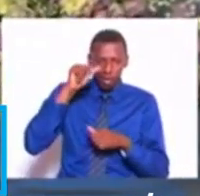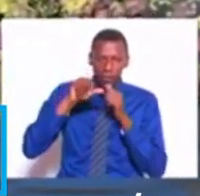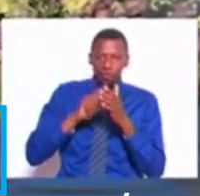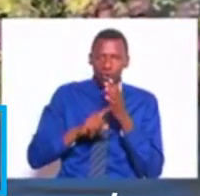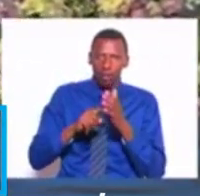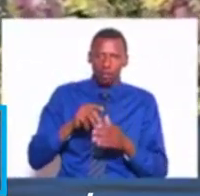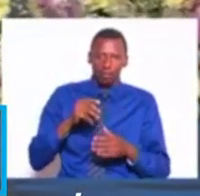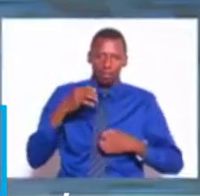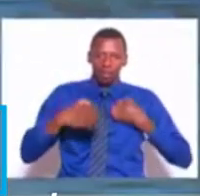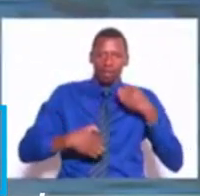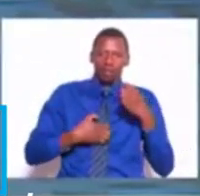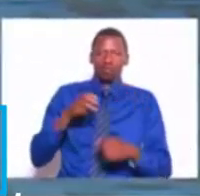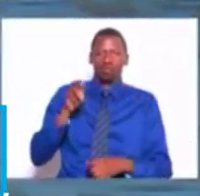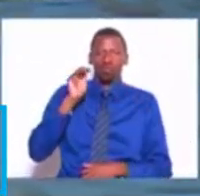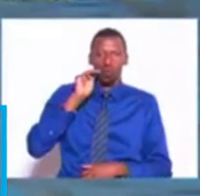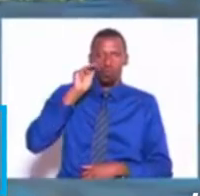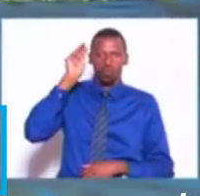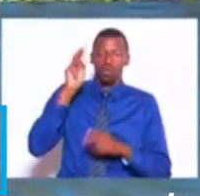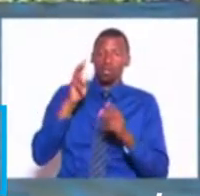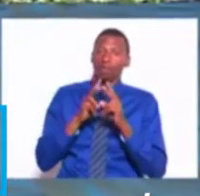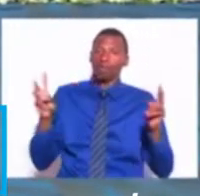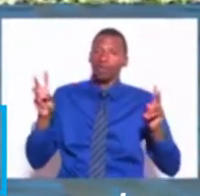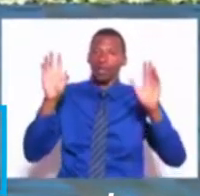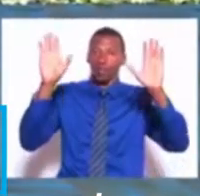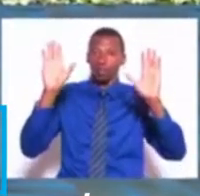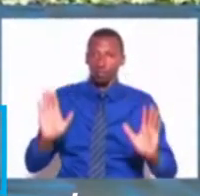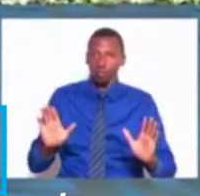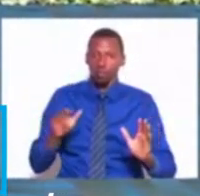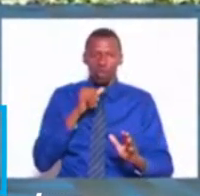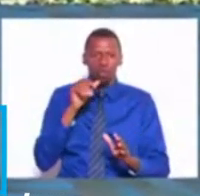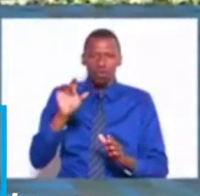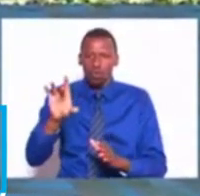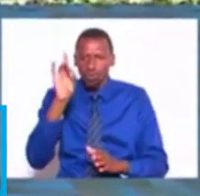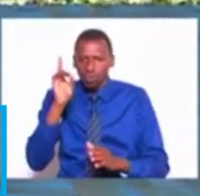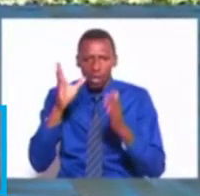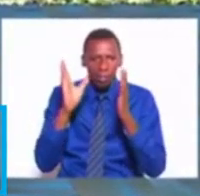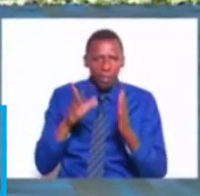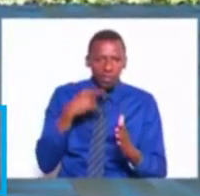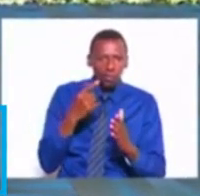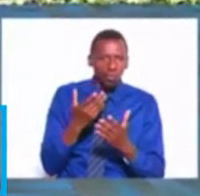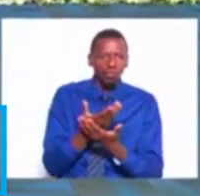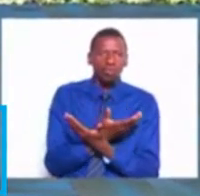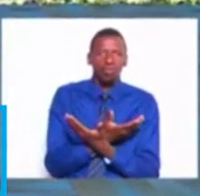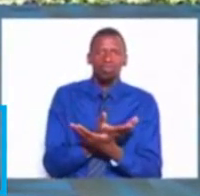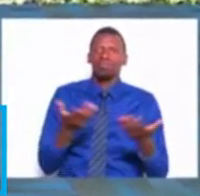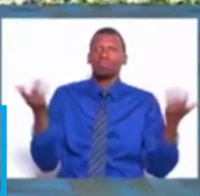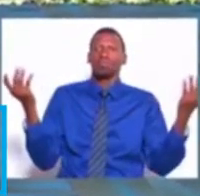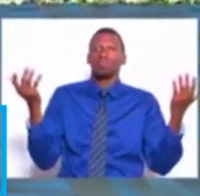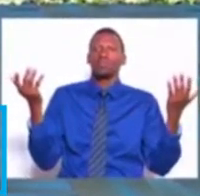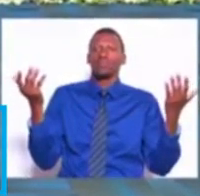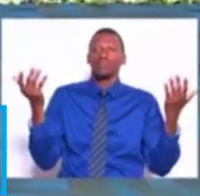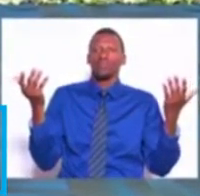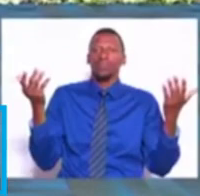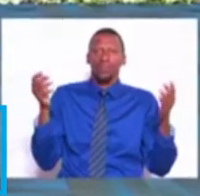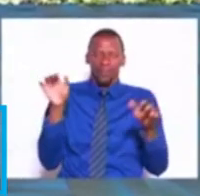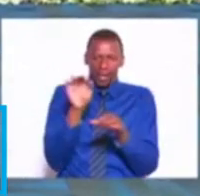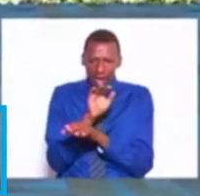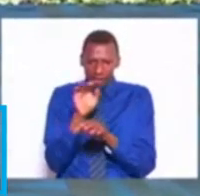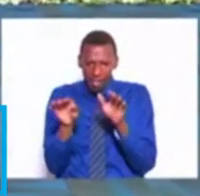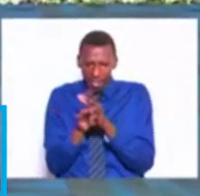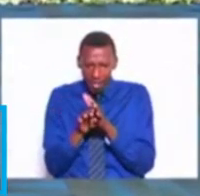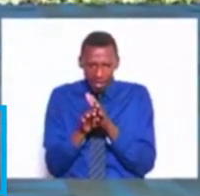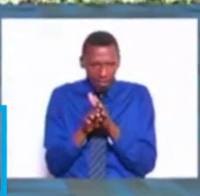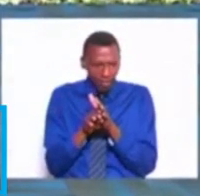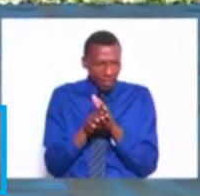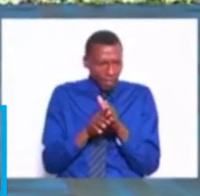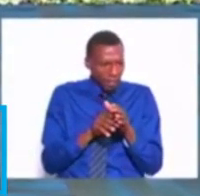important. Don't choose someone who will just open up everything before